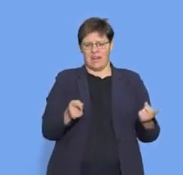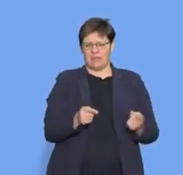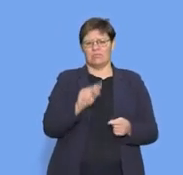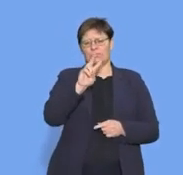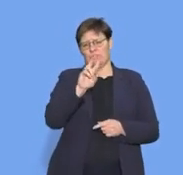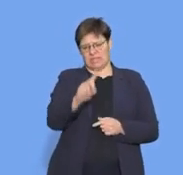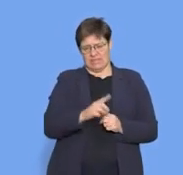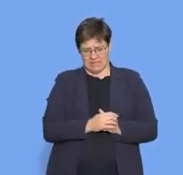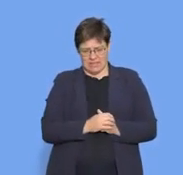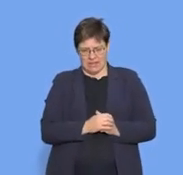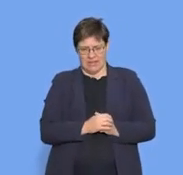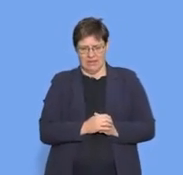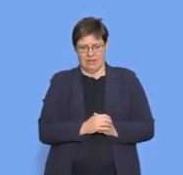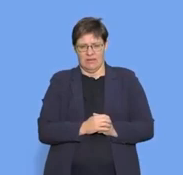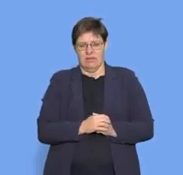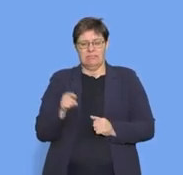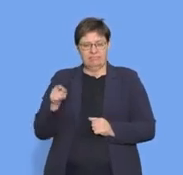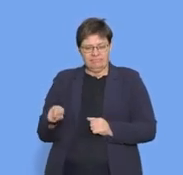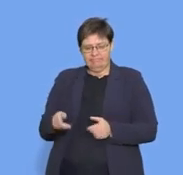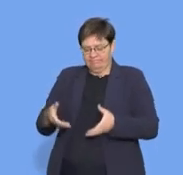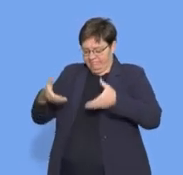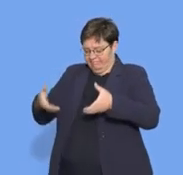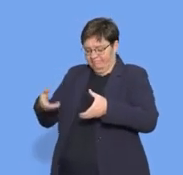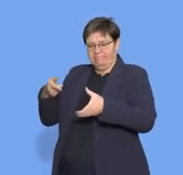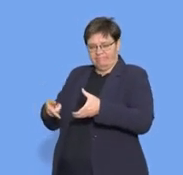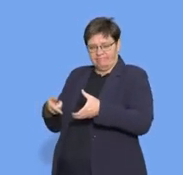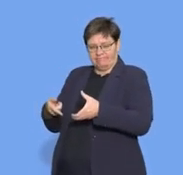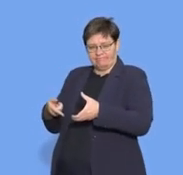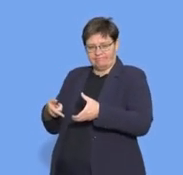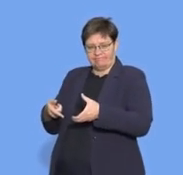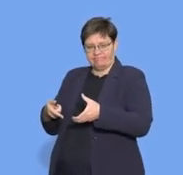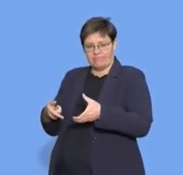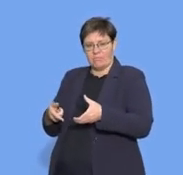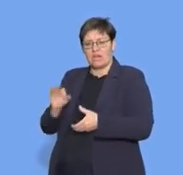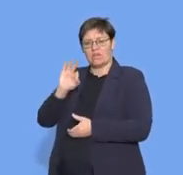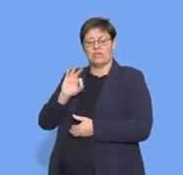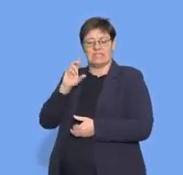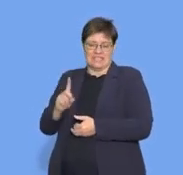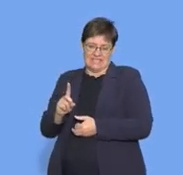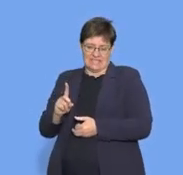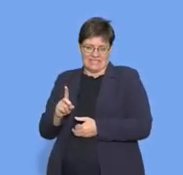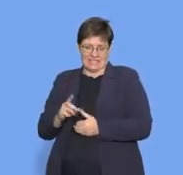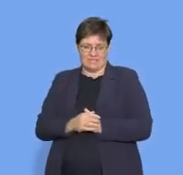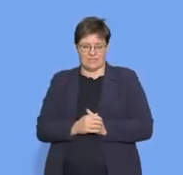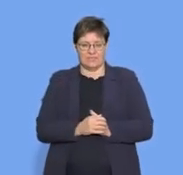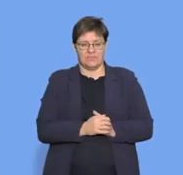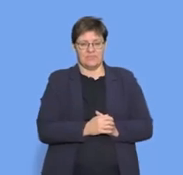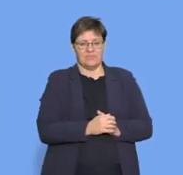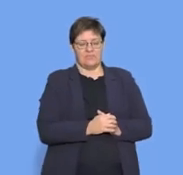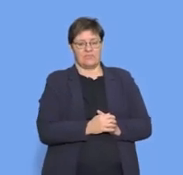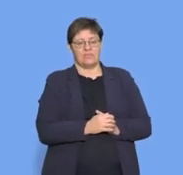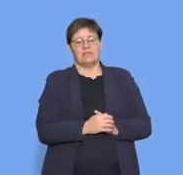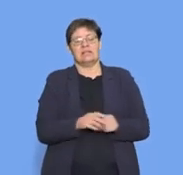board, that's a 2-dimensional shape. Versus me actually holding a ball. We know that that is a 3-dimensional